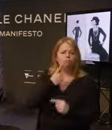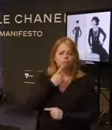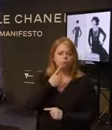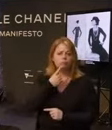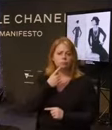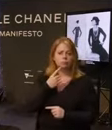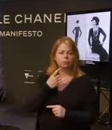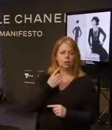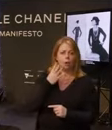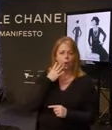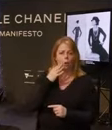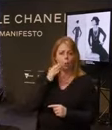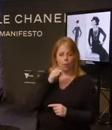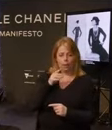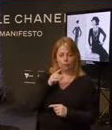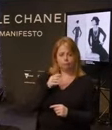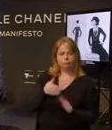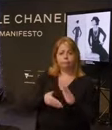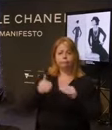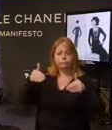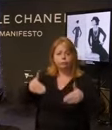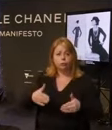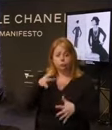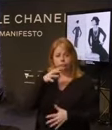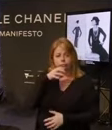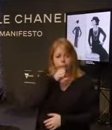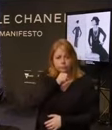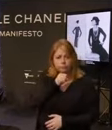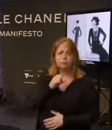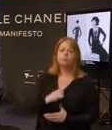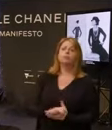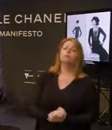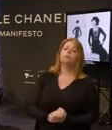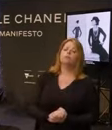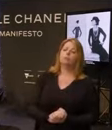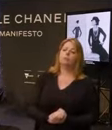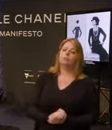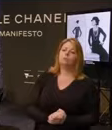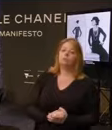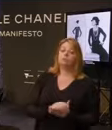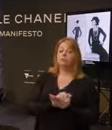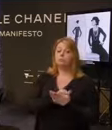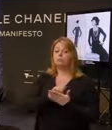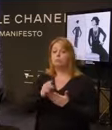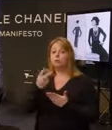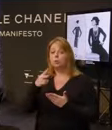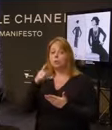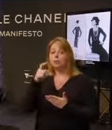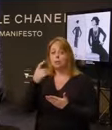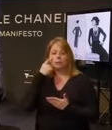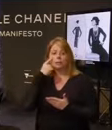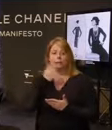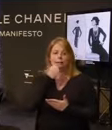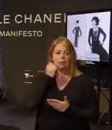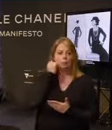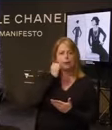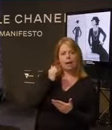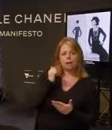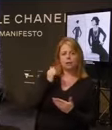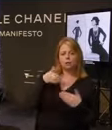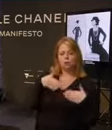mourning one's passing. Later in the 20th century, we often would see a little black dress with a white